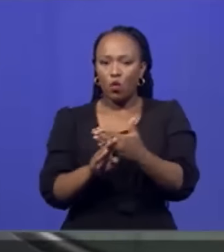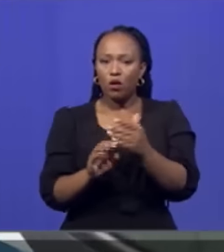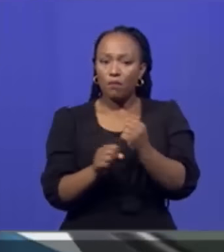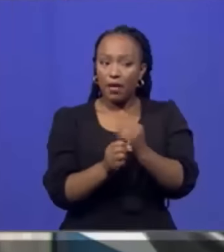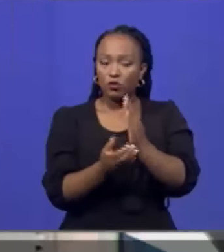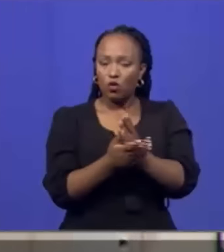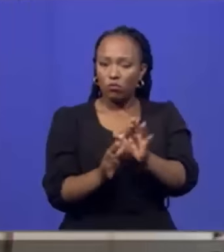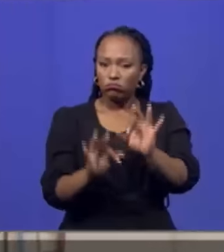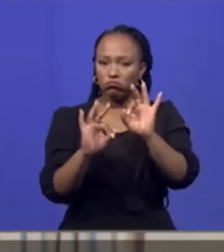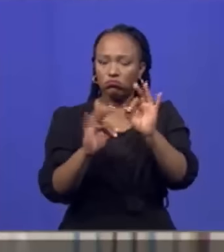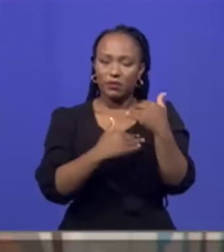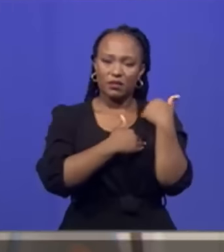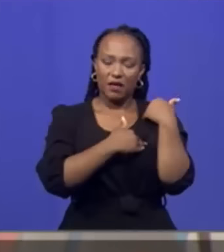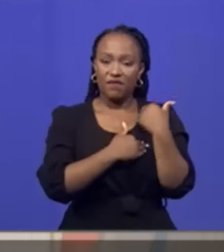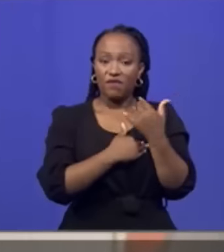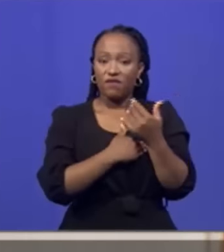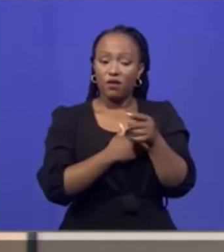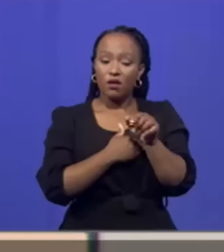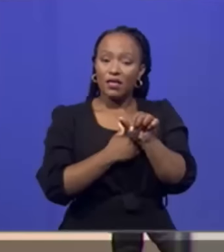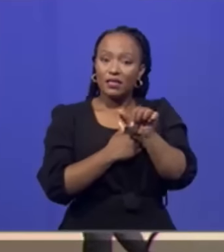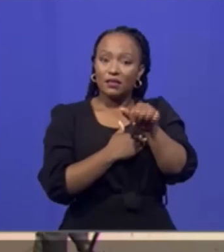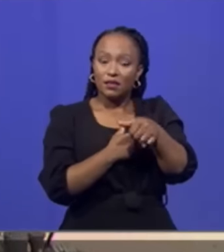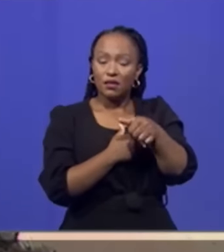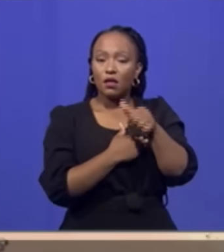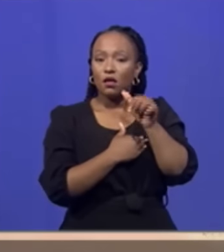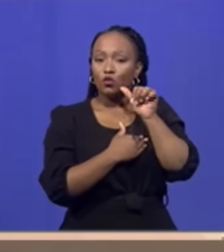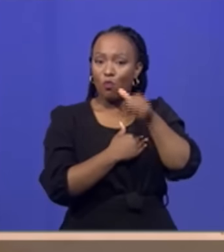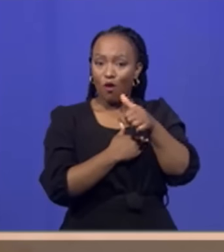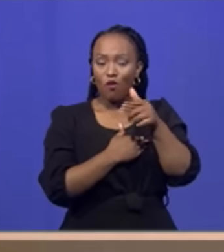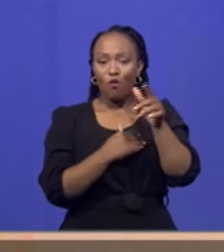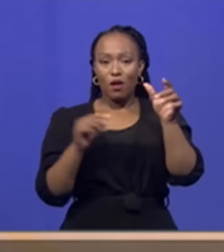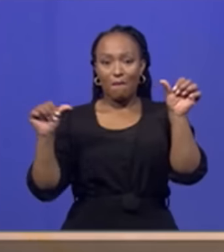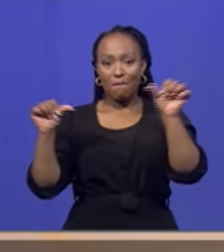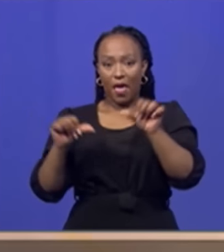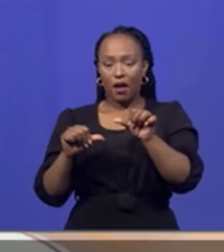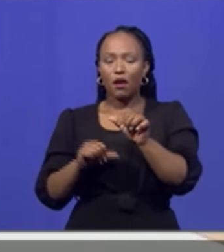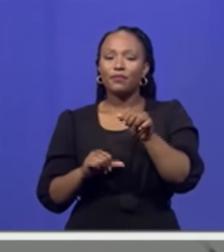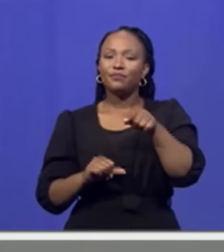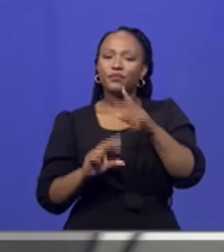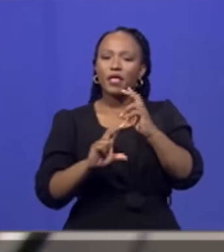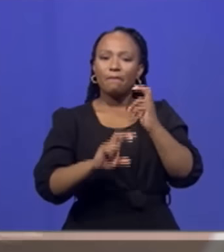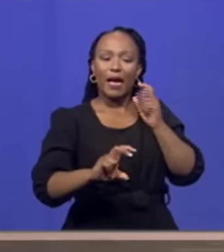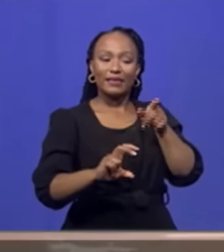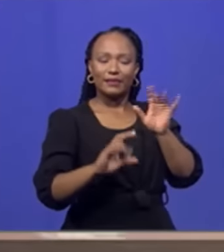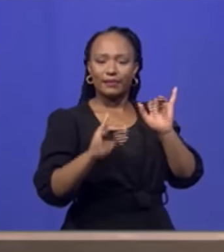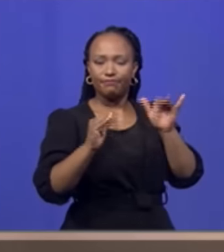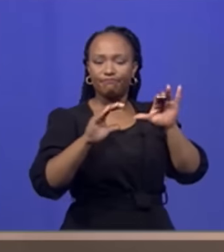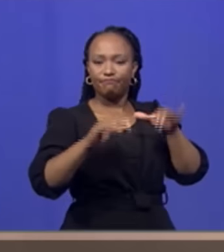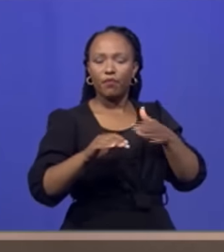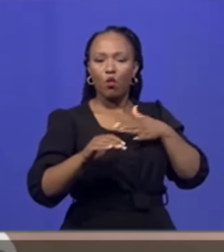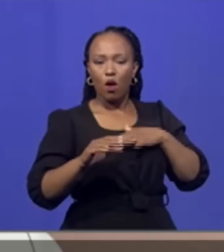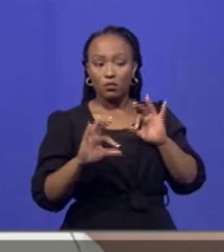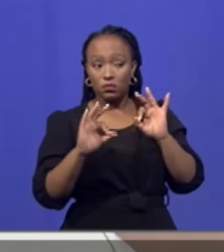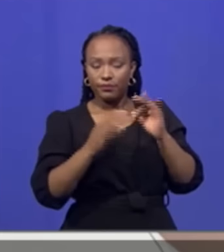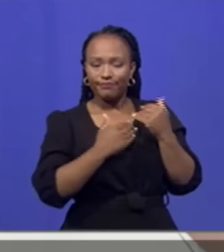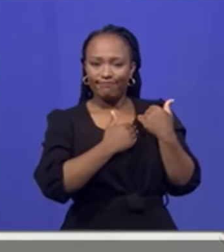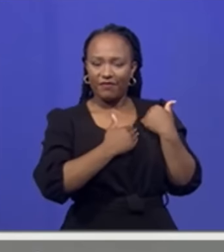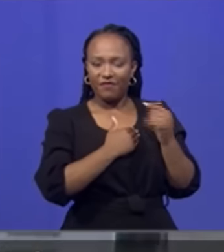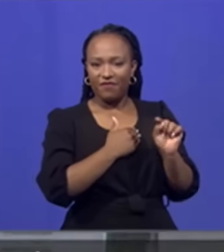successful operation. As we move into the second leg, PATCO remains focused on executing a safe, efficient and road safety compliant